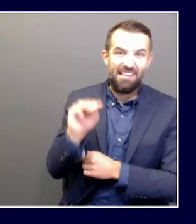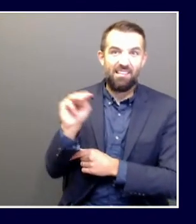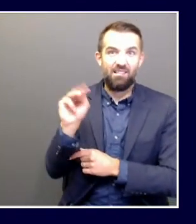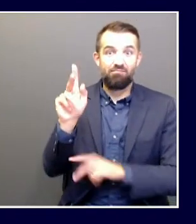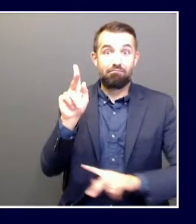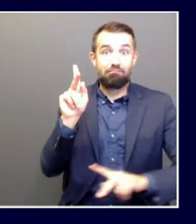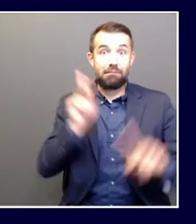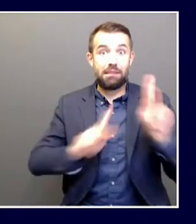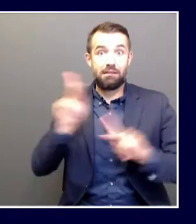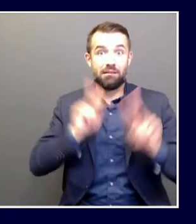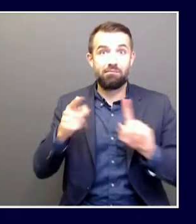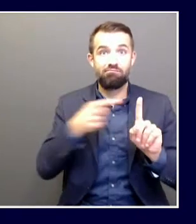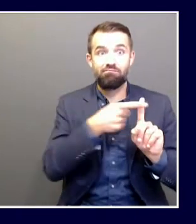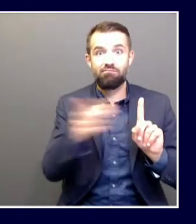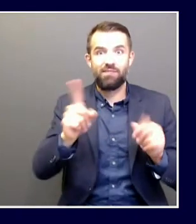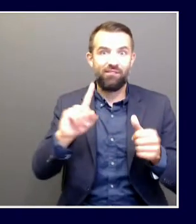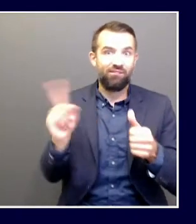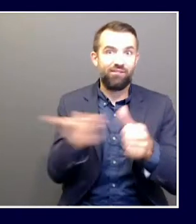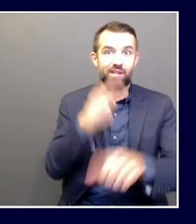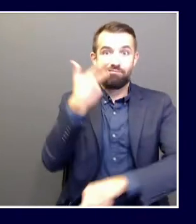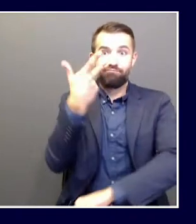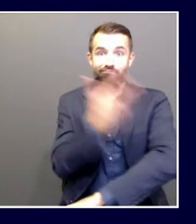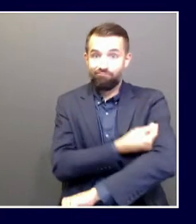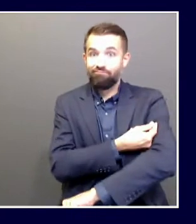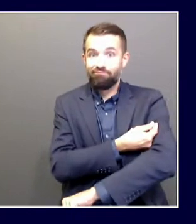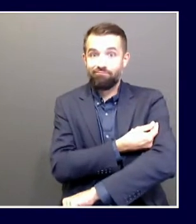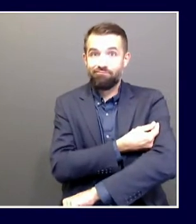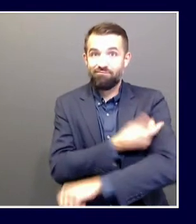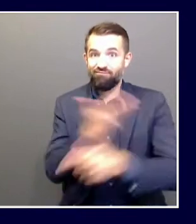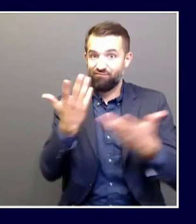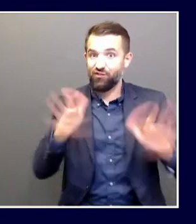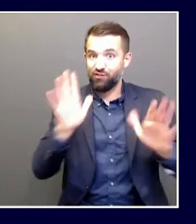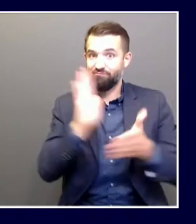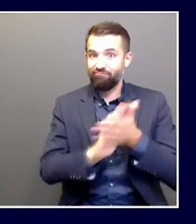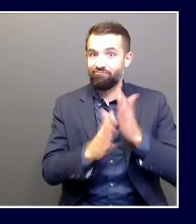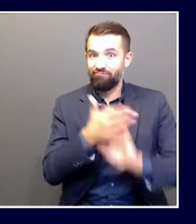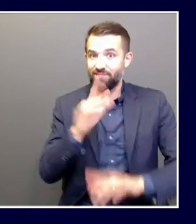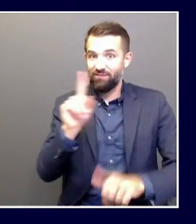of COVID-19 vaccine. I want to focus for a moment